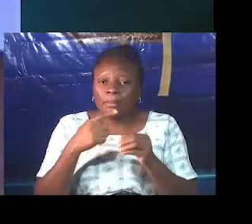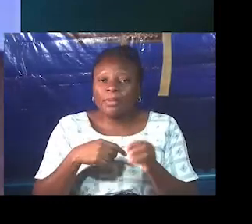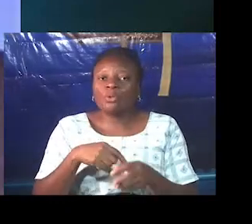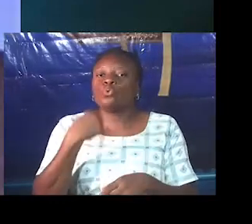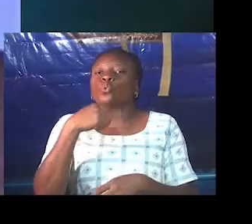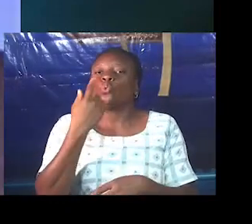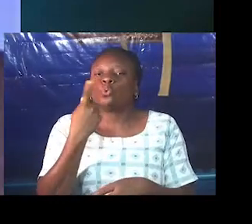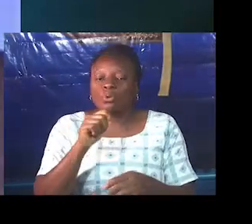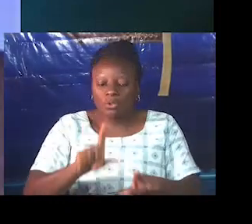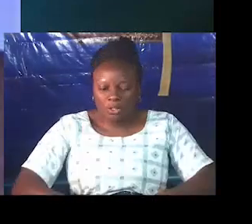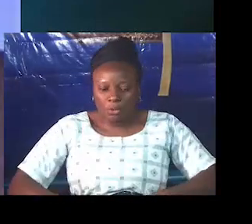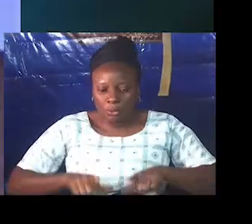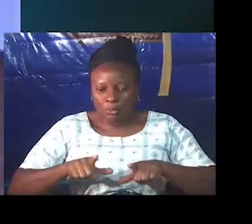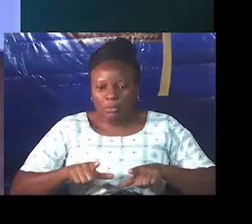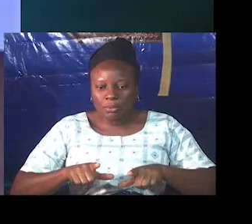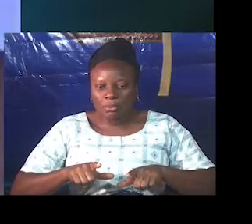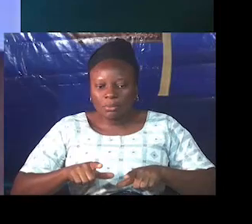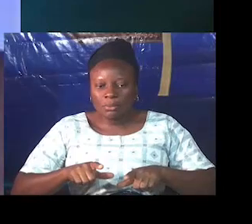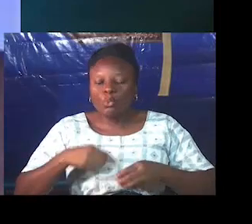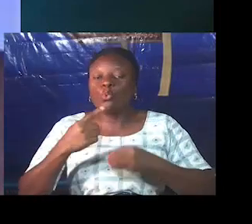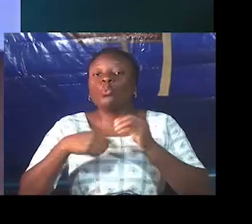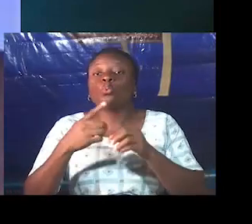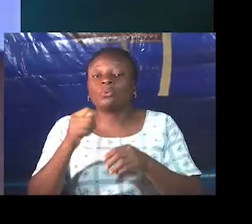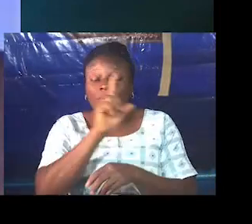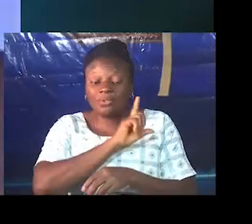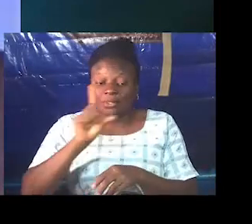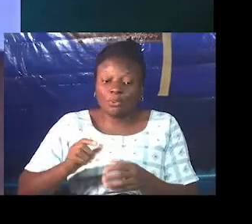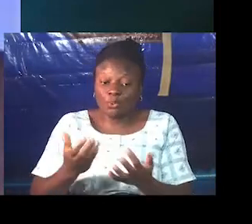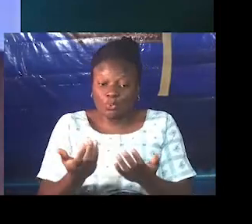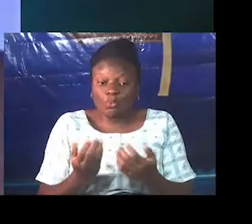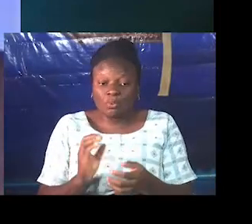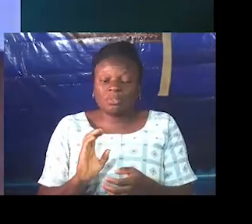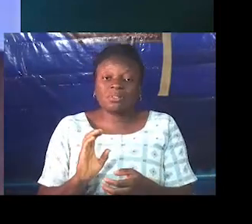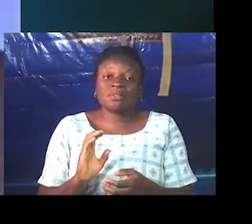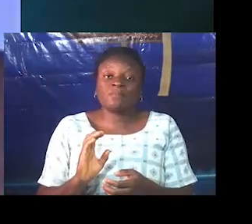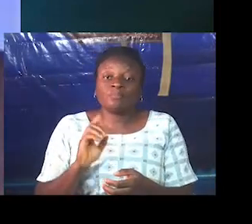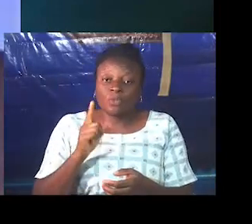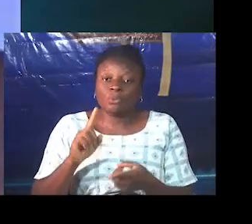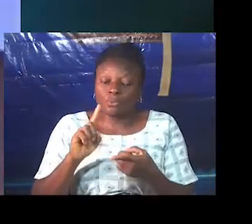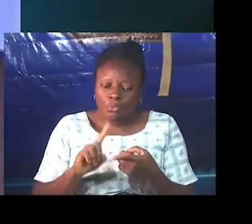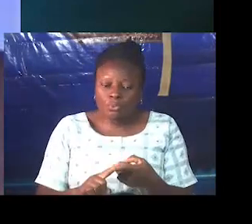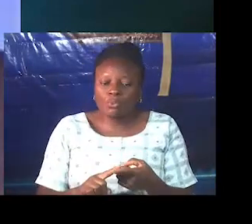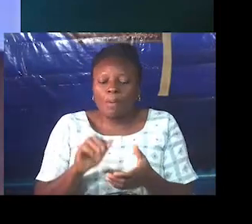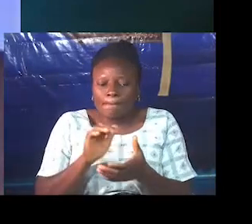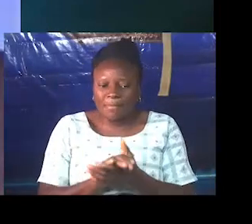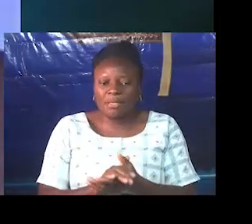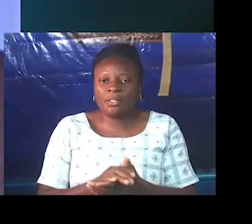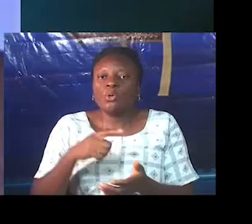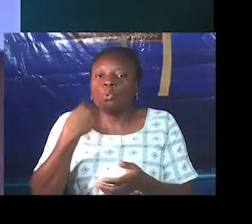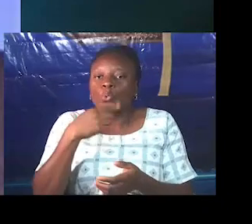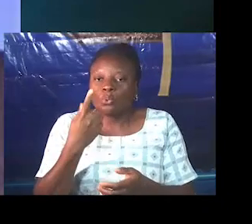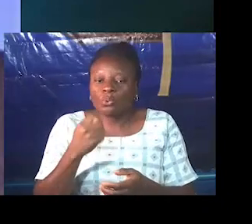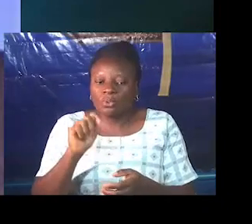has brought or whom the Lord has prepared for your life? Take note, he said